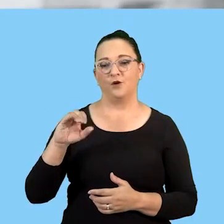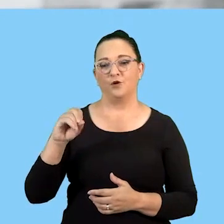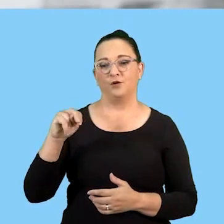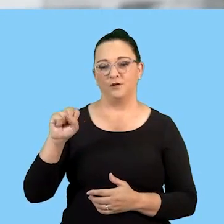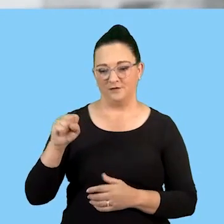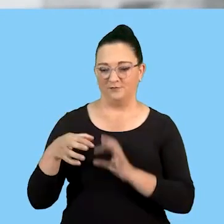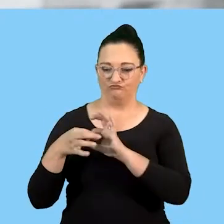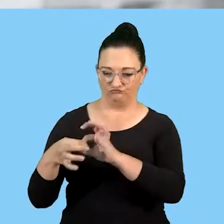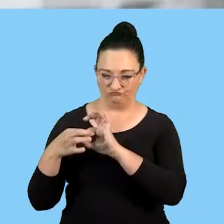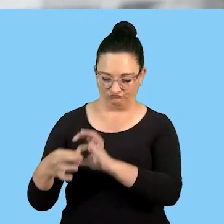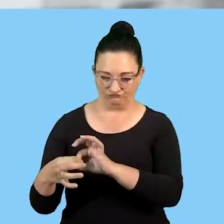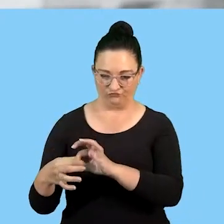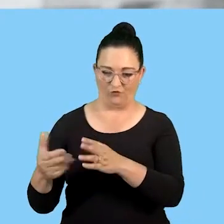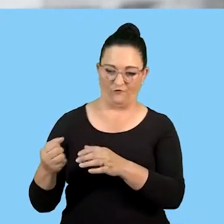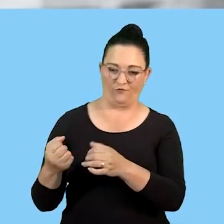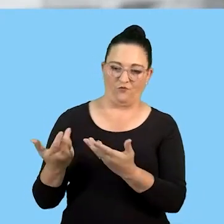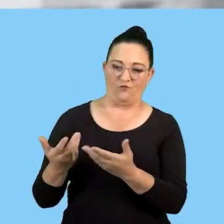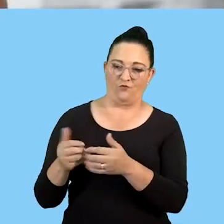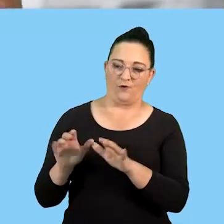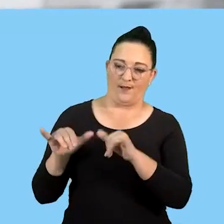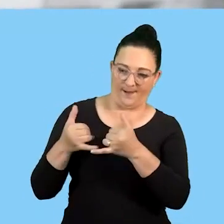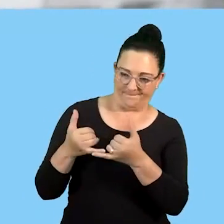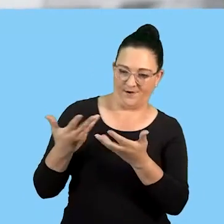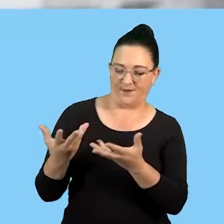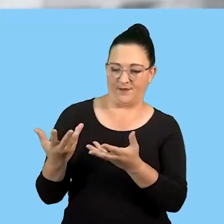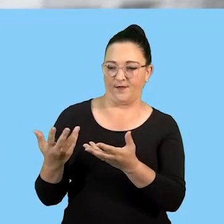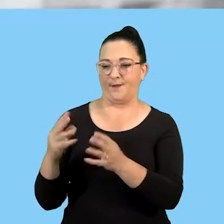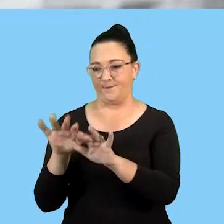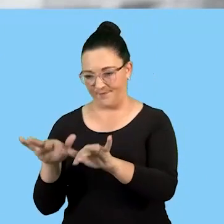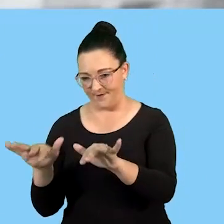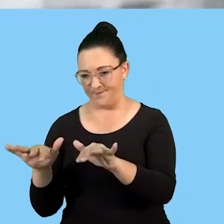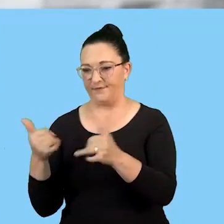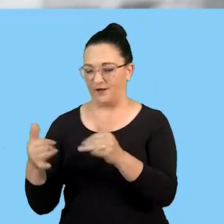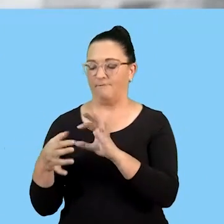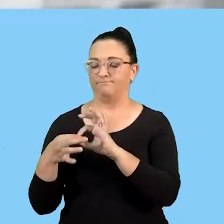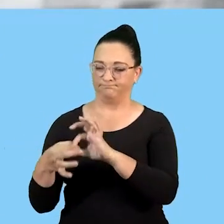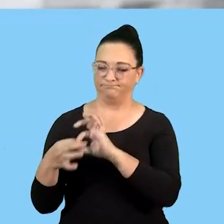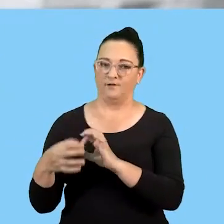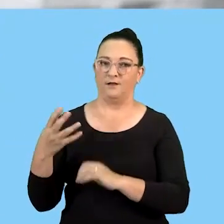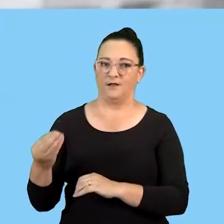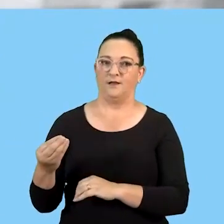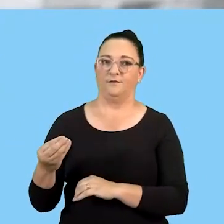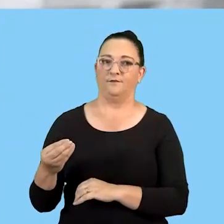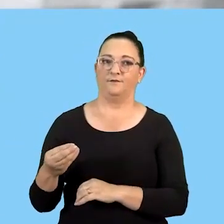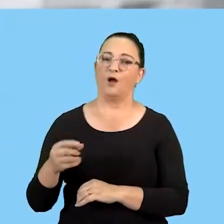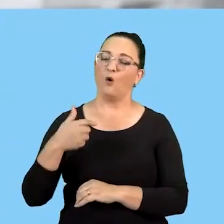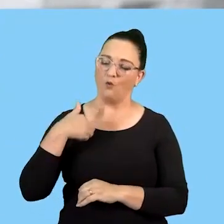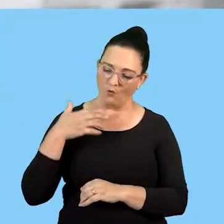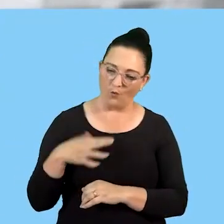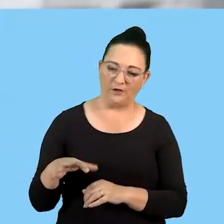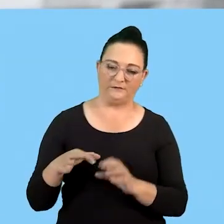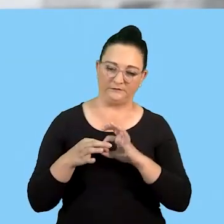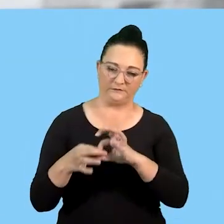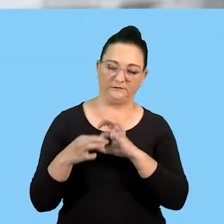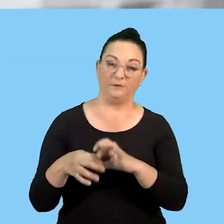employer and the employees. So in order for employer and employees to forge that relationship, or to have, or to establish that